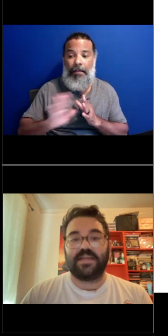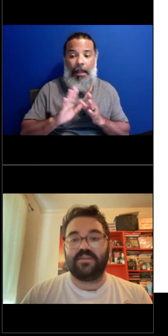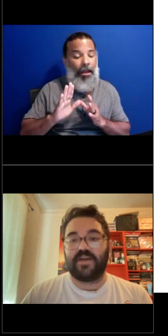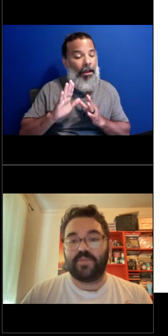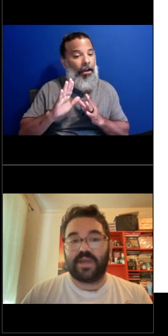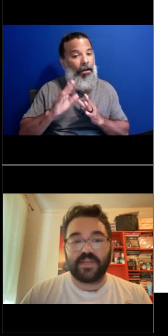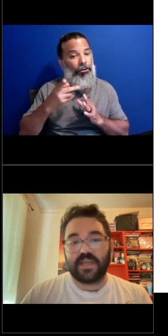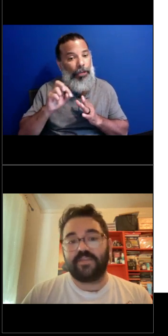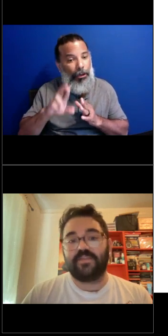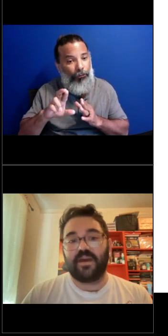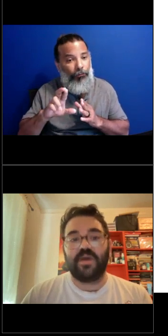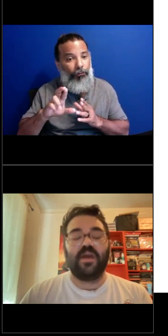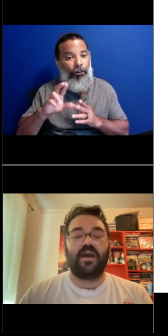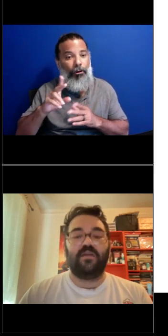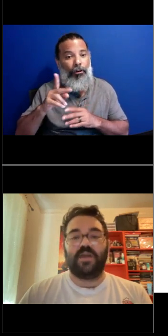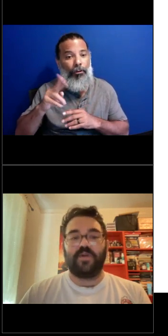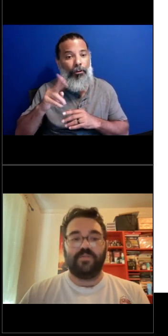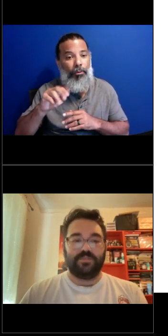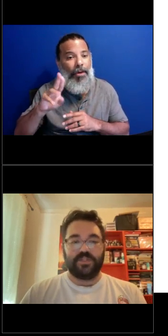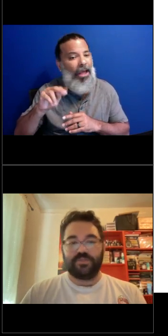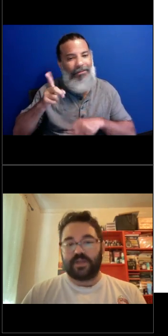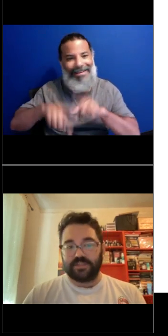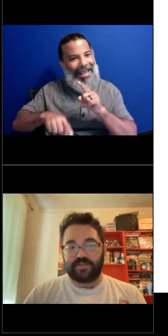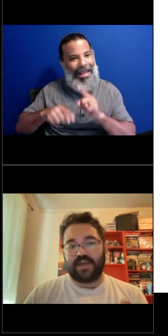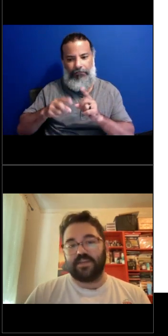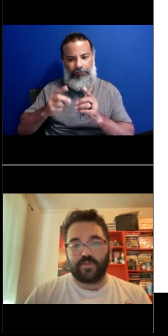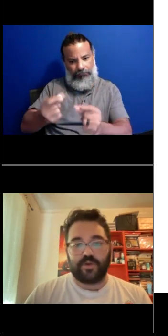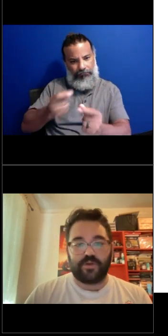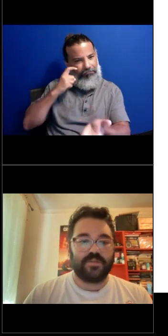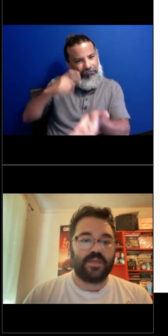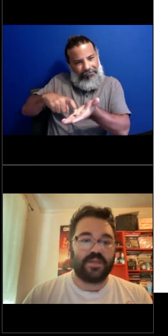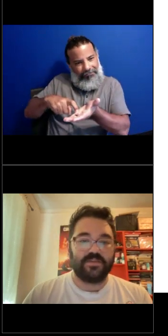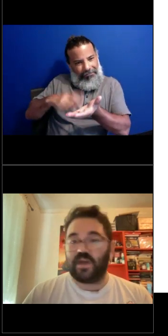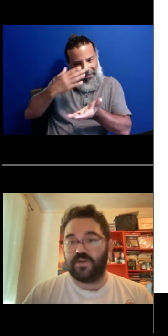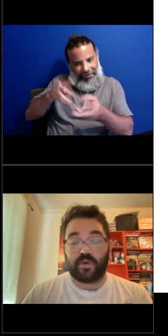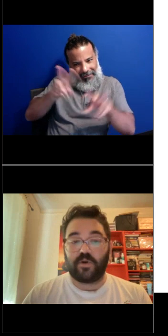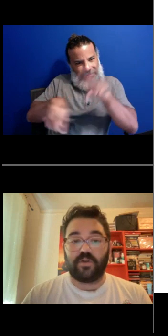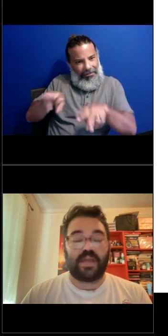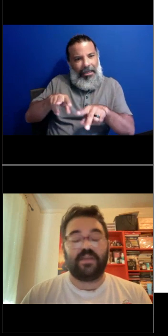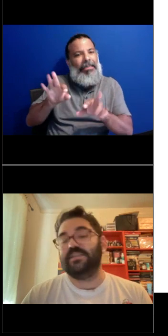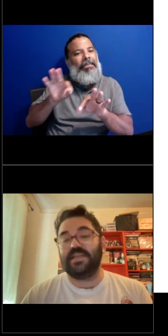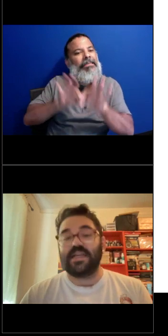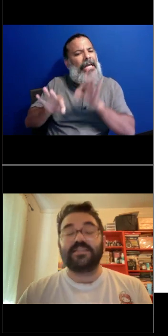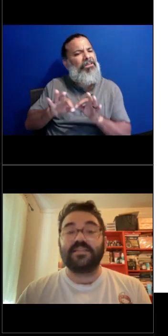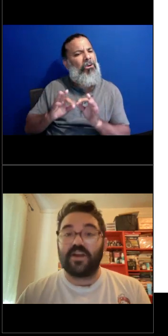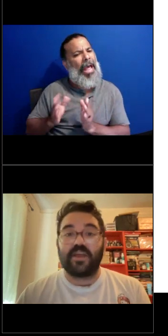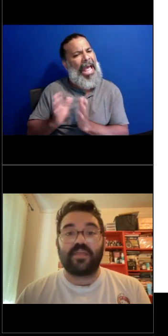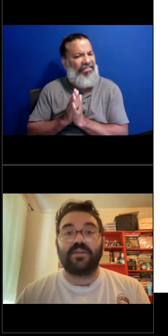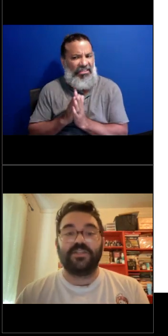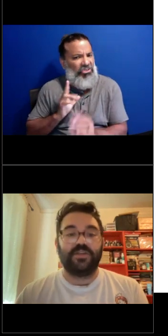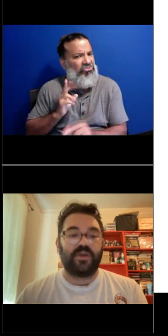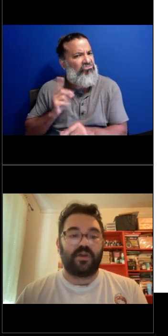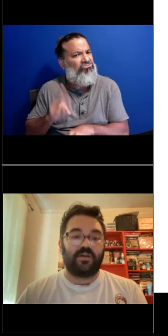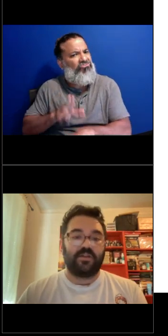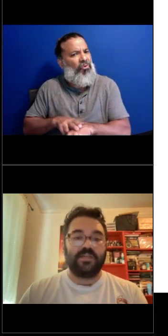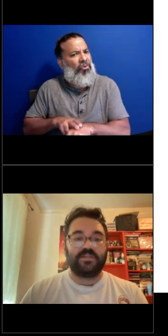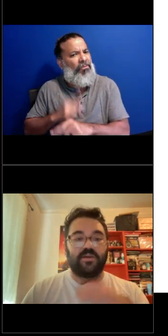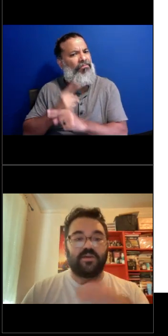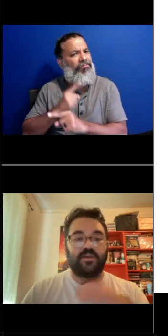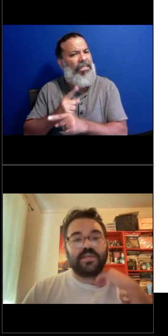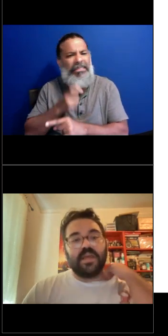be identified by looking at them. And from this perspective, asking for pronouns is a normal and indeed necessary thing to do, not at all